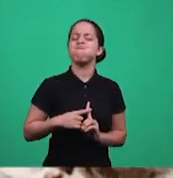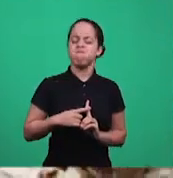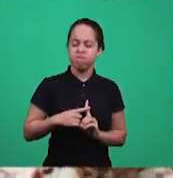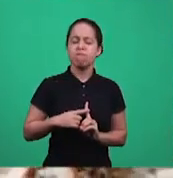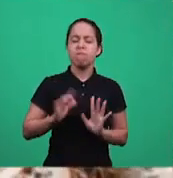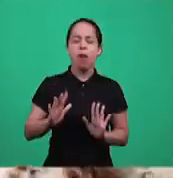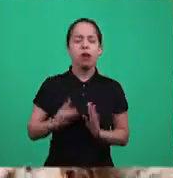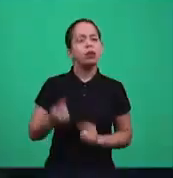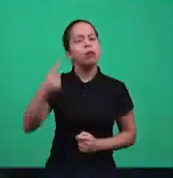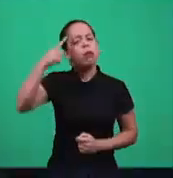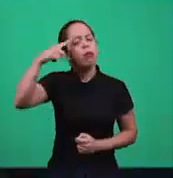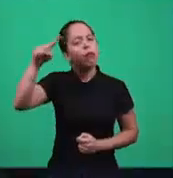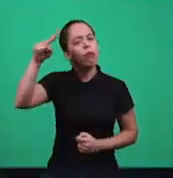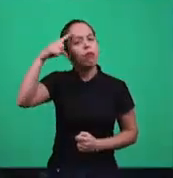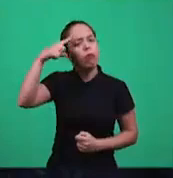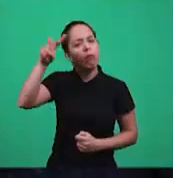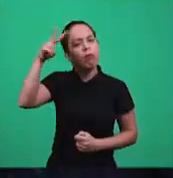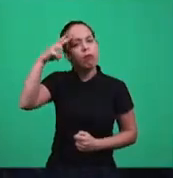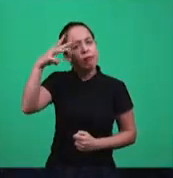but resurrected,